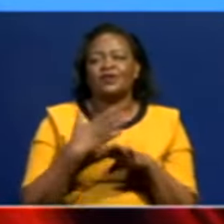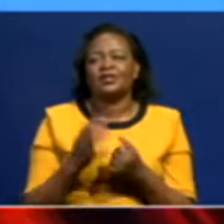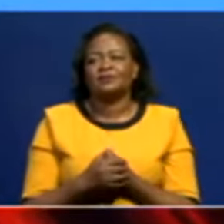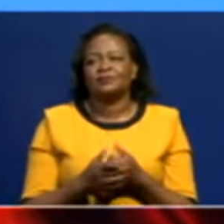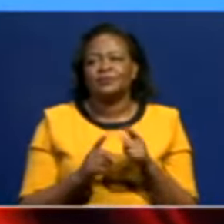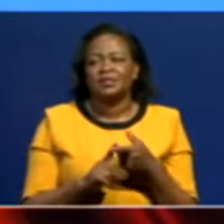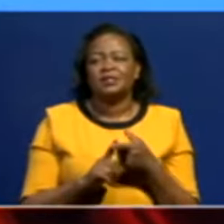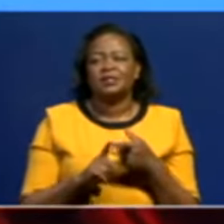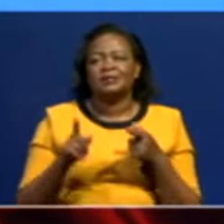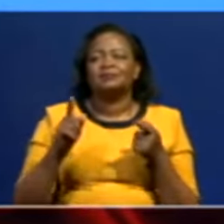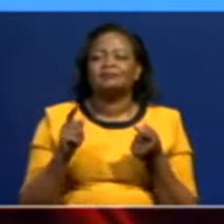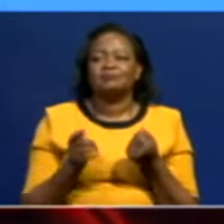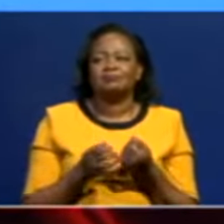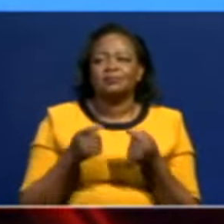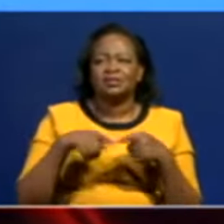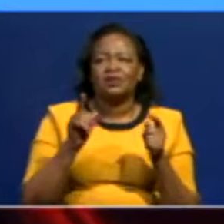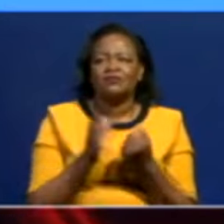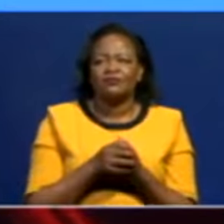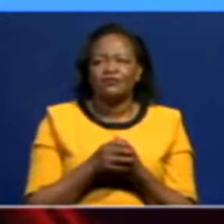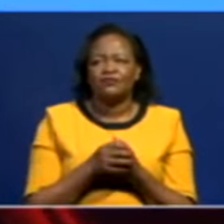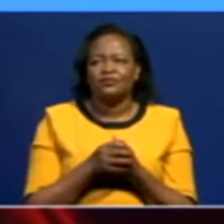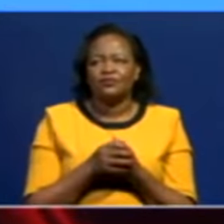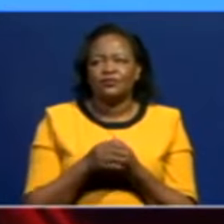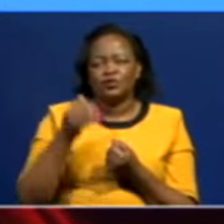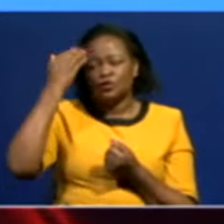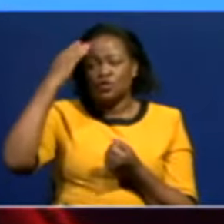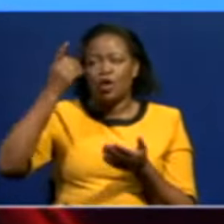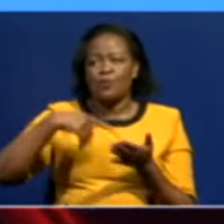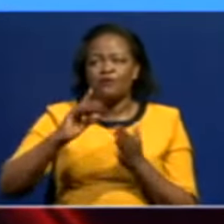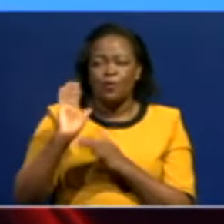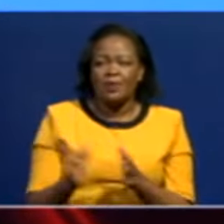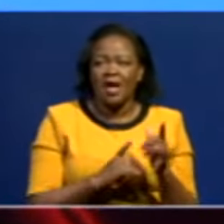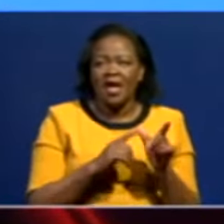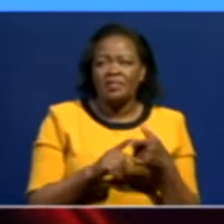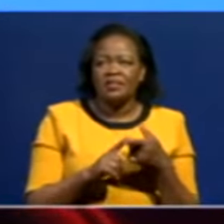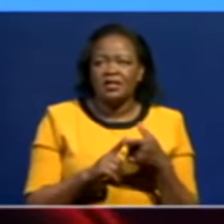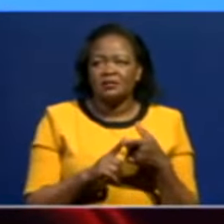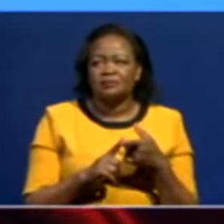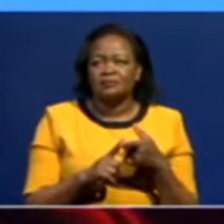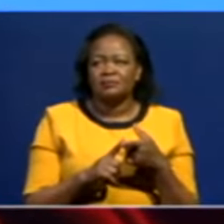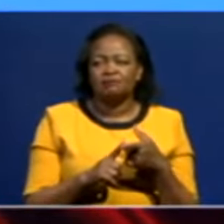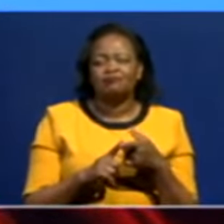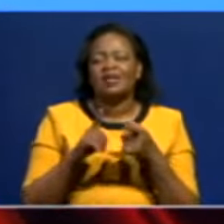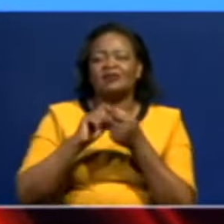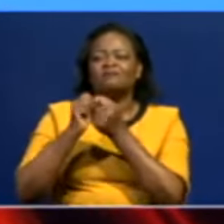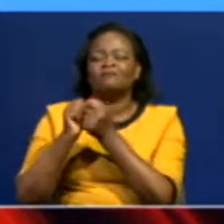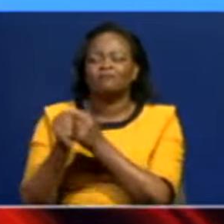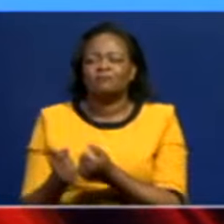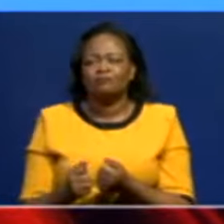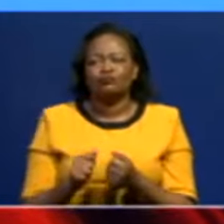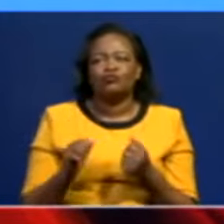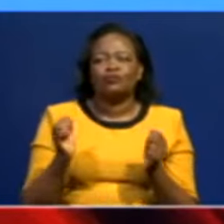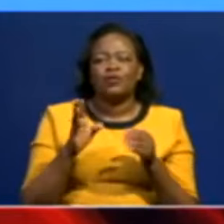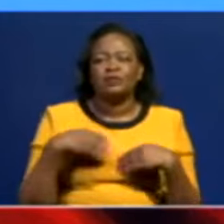key professionals without notice once approvals have come. So we give you an approval and then you remove the professionals from your site. And